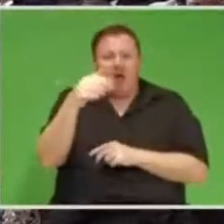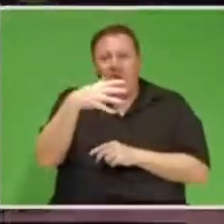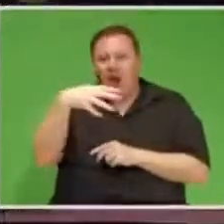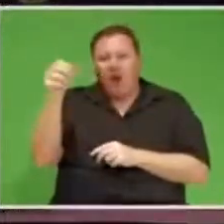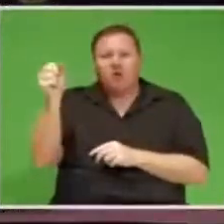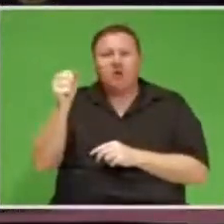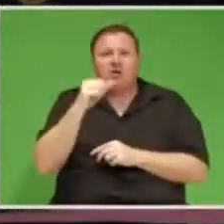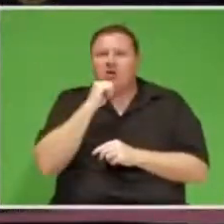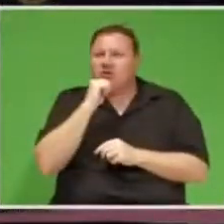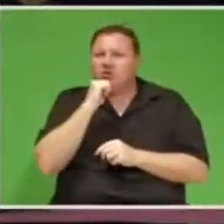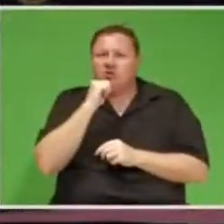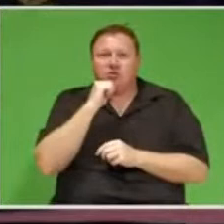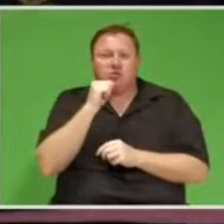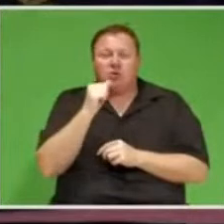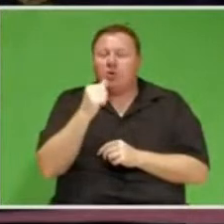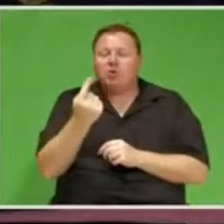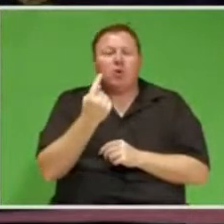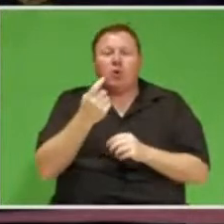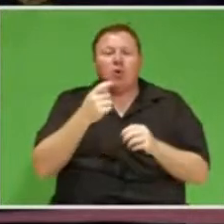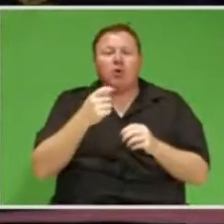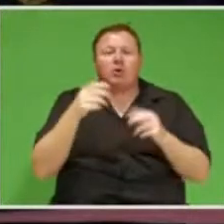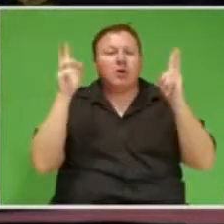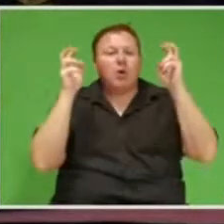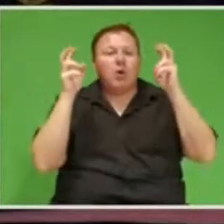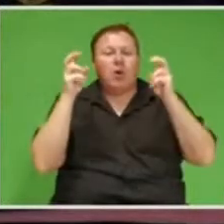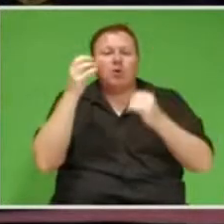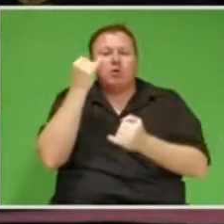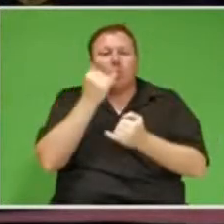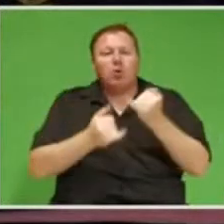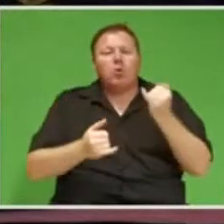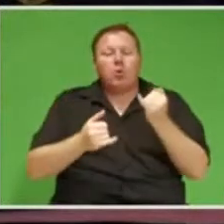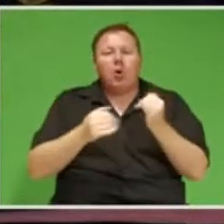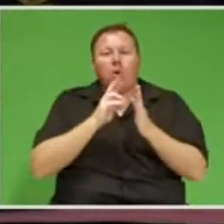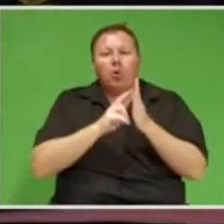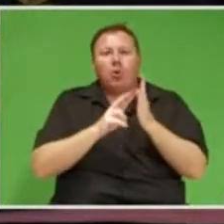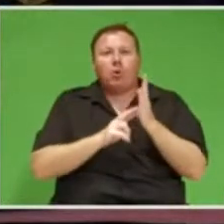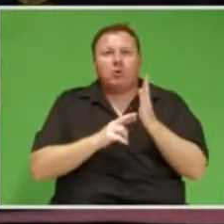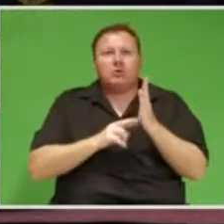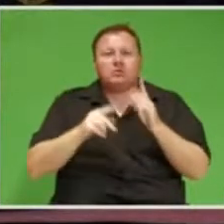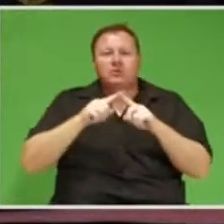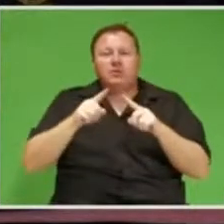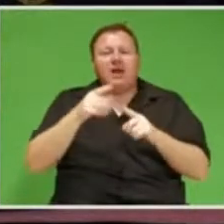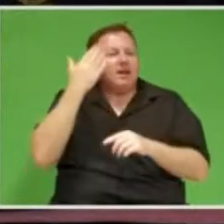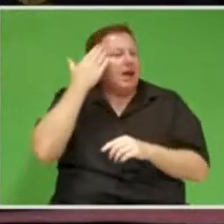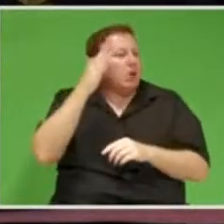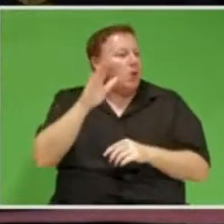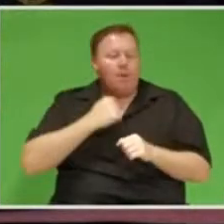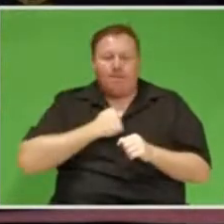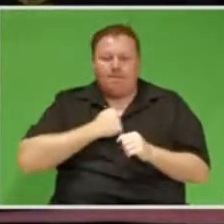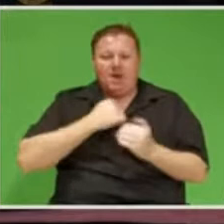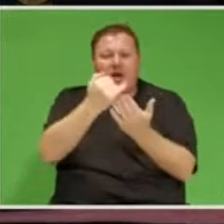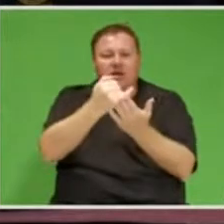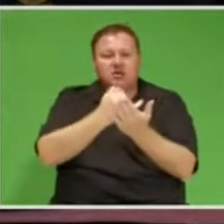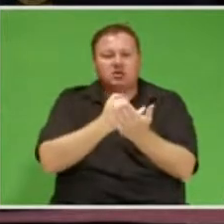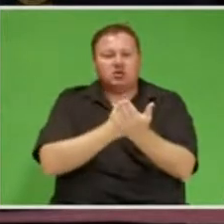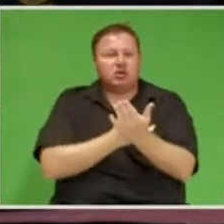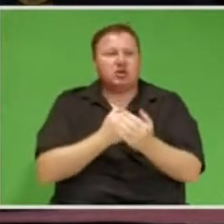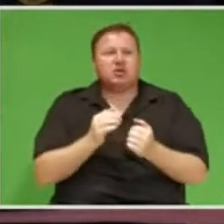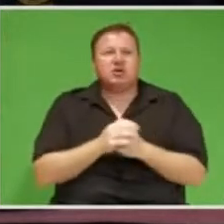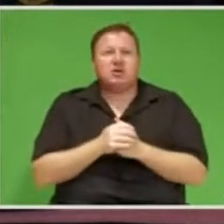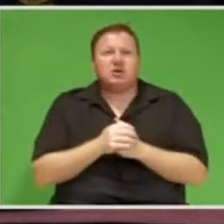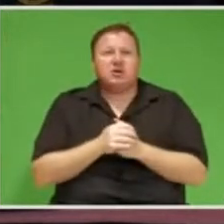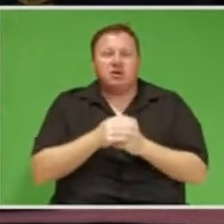about quoting a wrong rule, but that he defied my instruction. It has come to